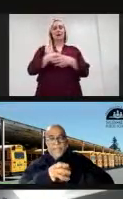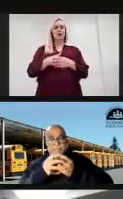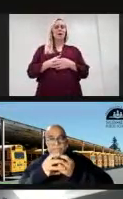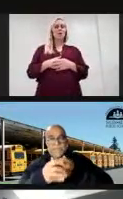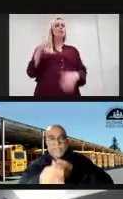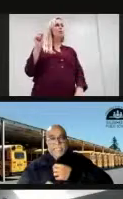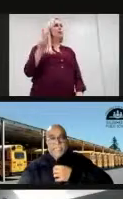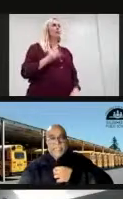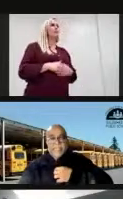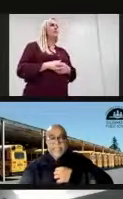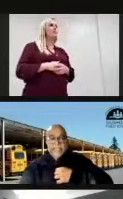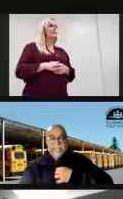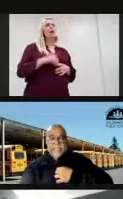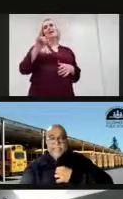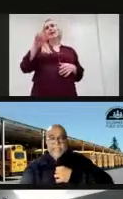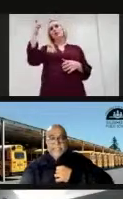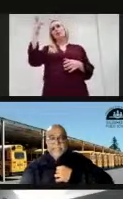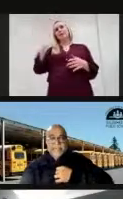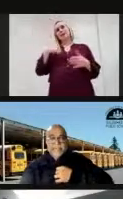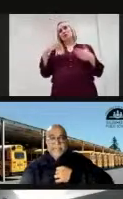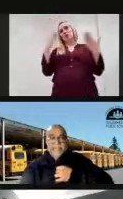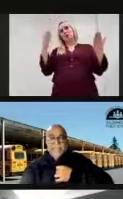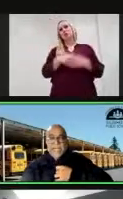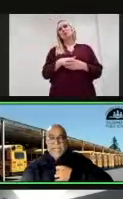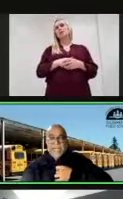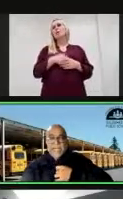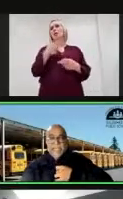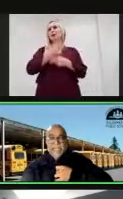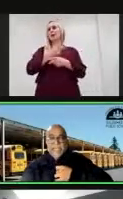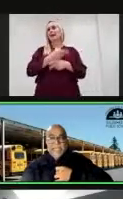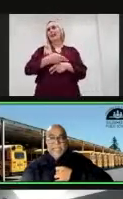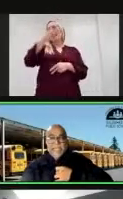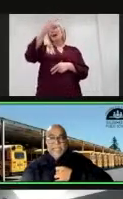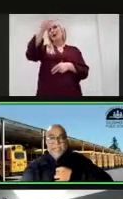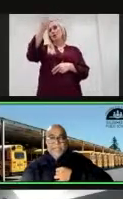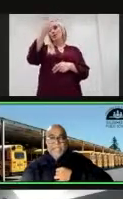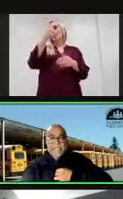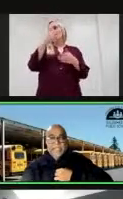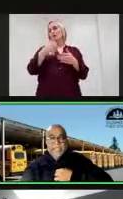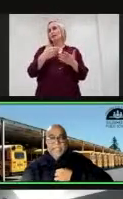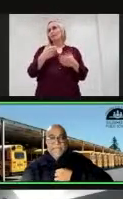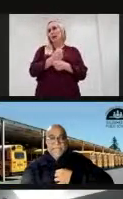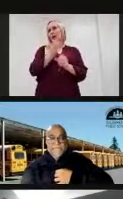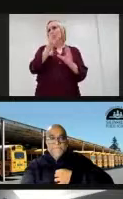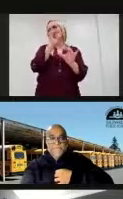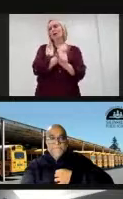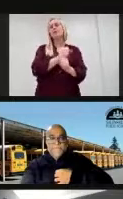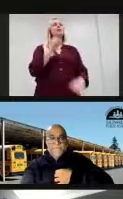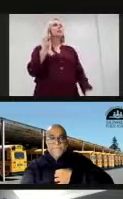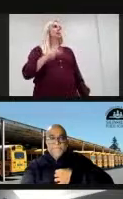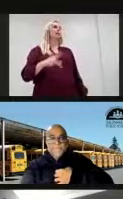You know, that's the reason I suggested keeping the higher end to make it attractive. Okay.